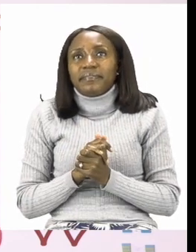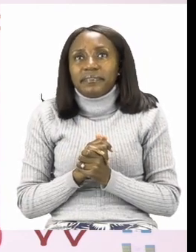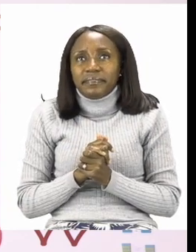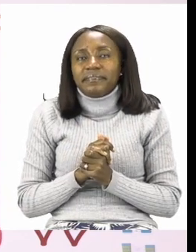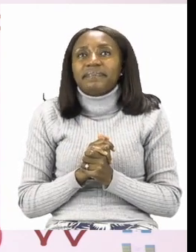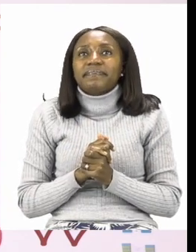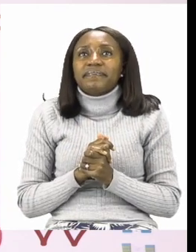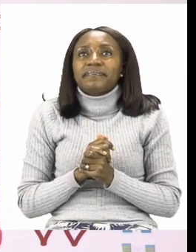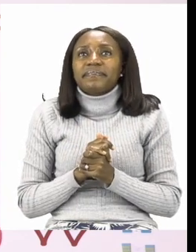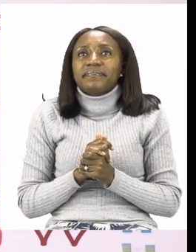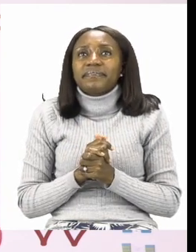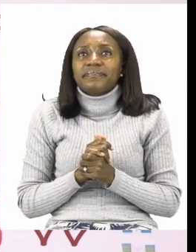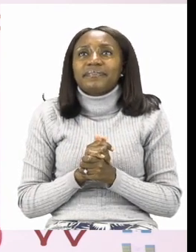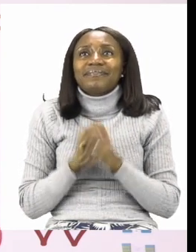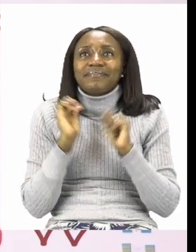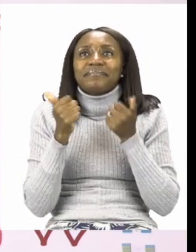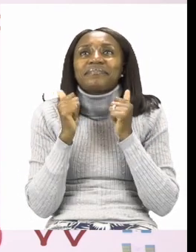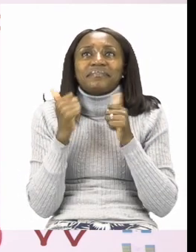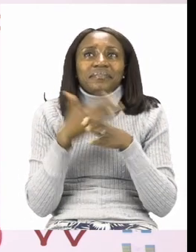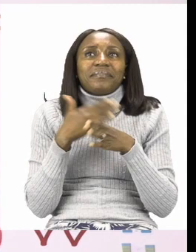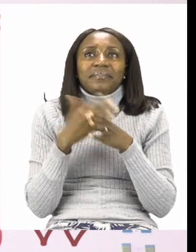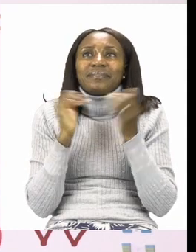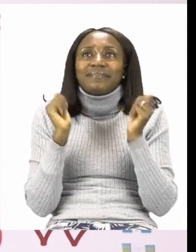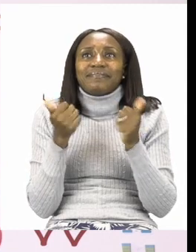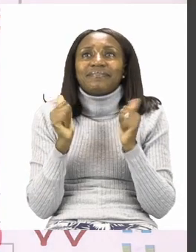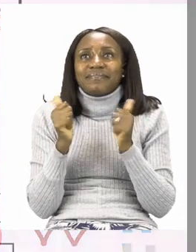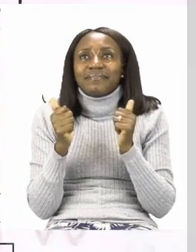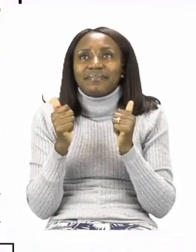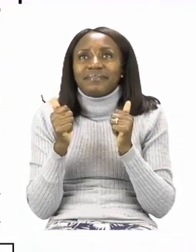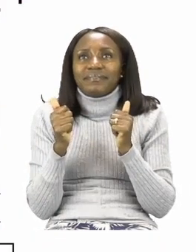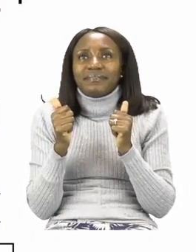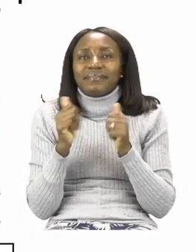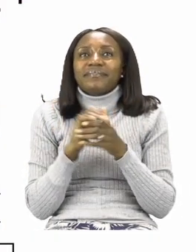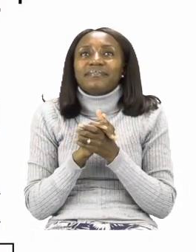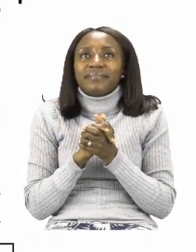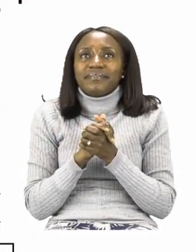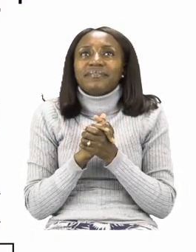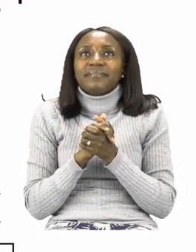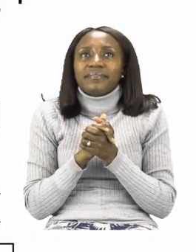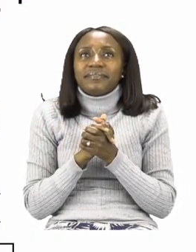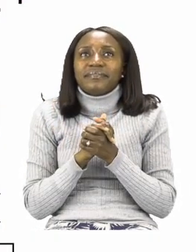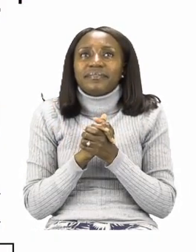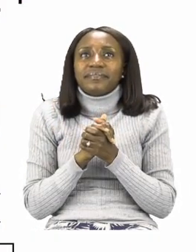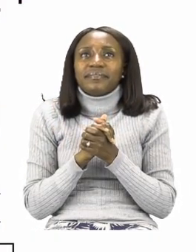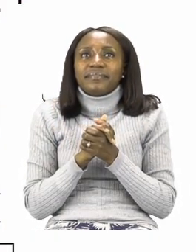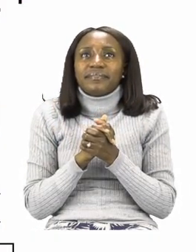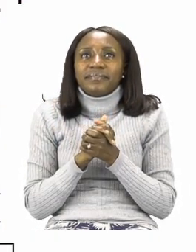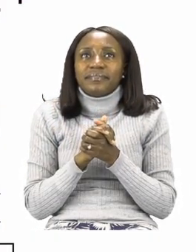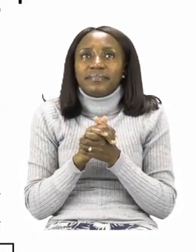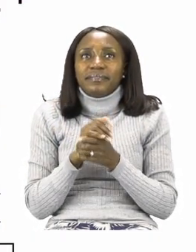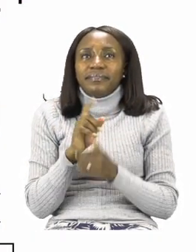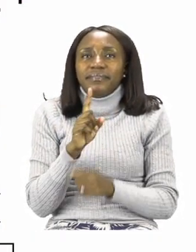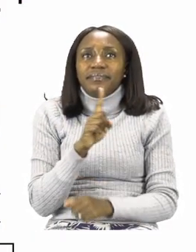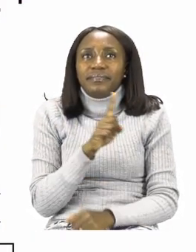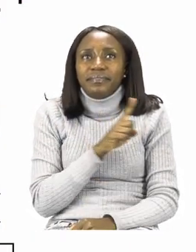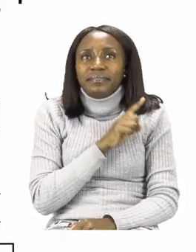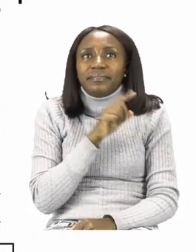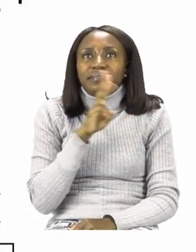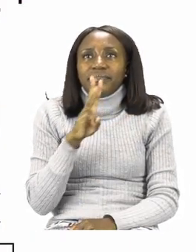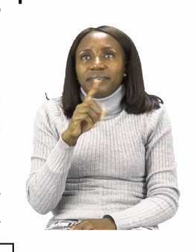11. Great job, grade 2s. So 13 minus 2 in the first